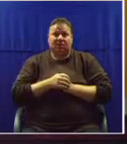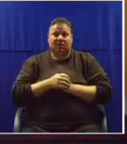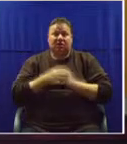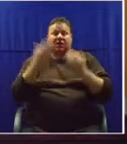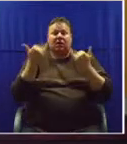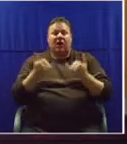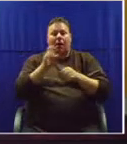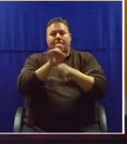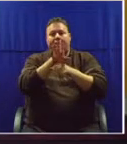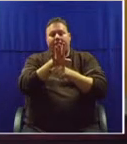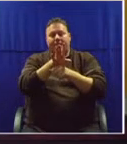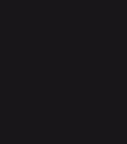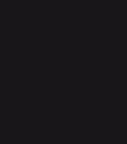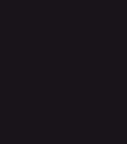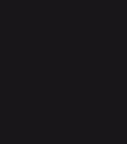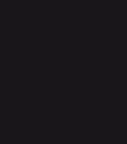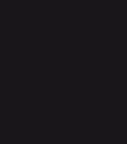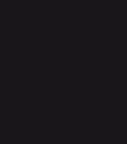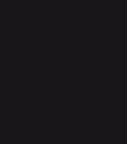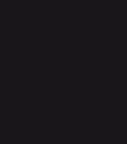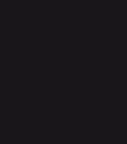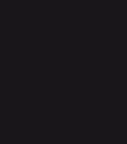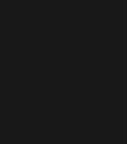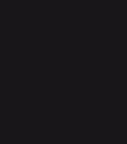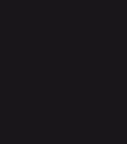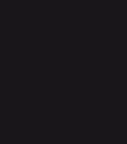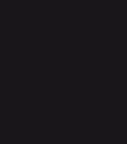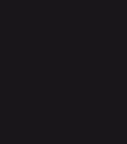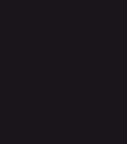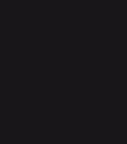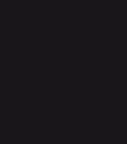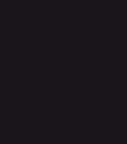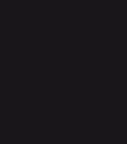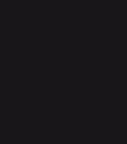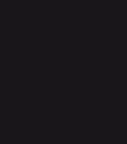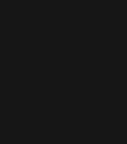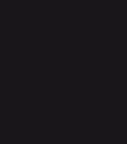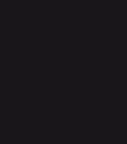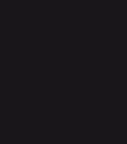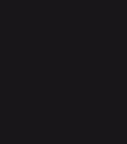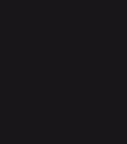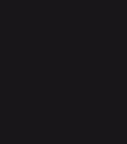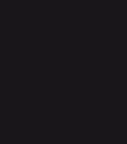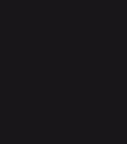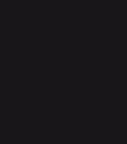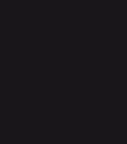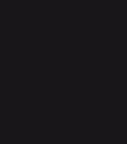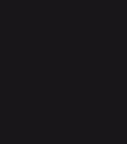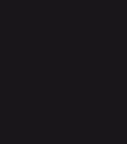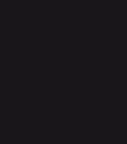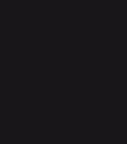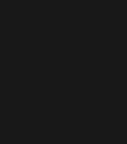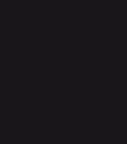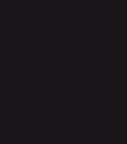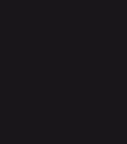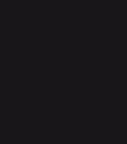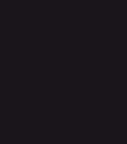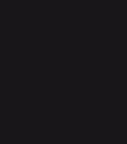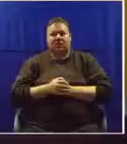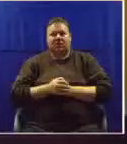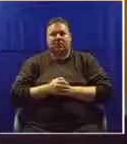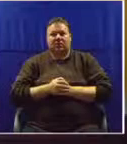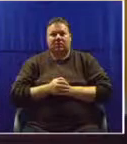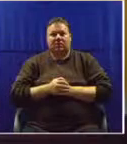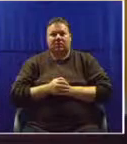you from the platform. No, Speaker, you can't do that. Now, it can't be. The only intervention is